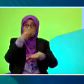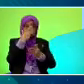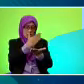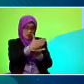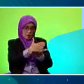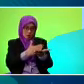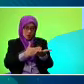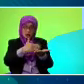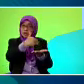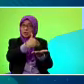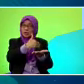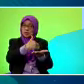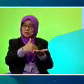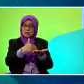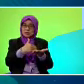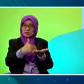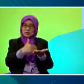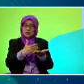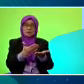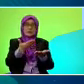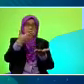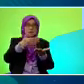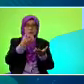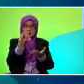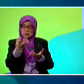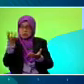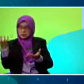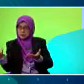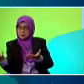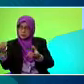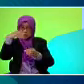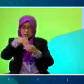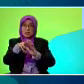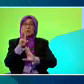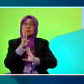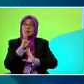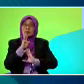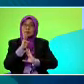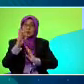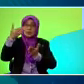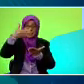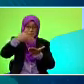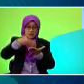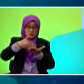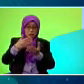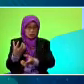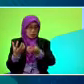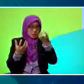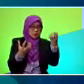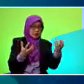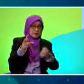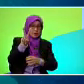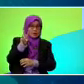half, placed one in a container of water, and the other one in vinegar.